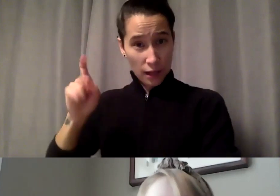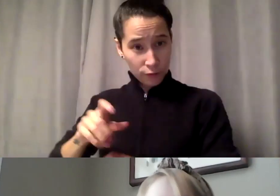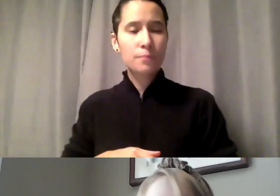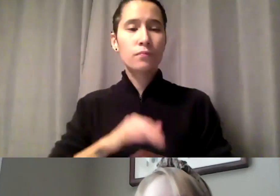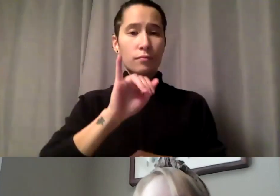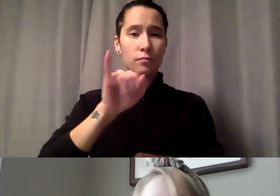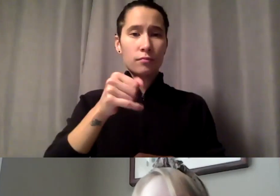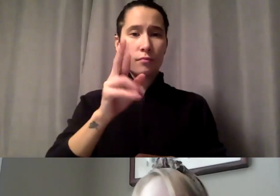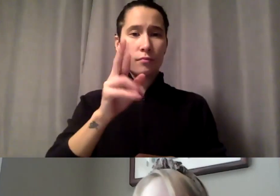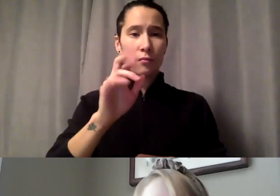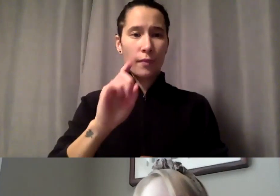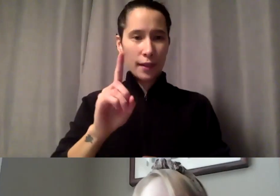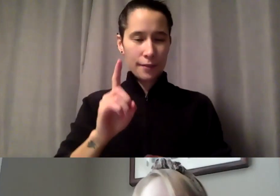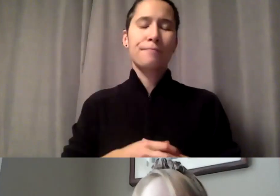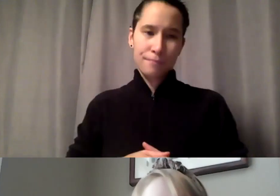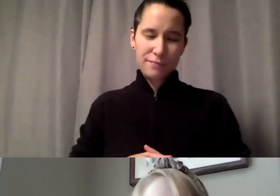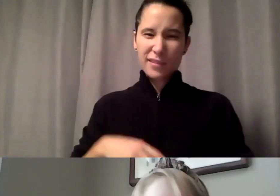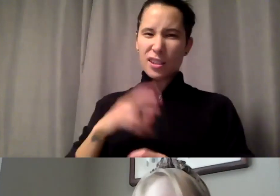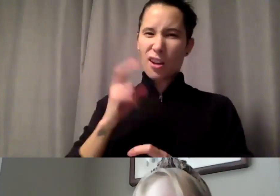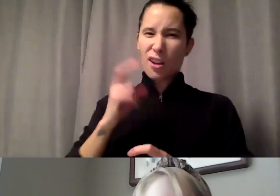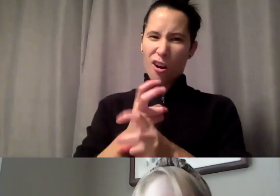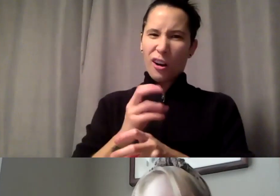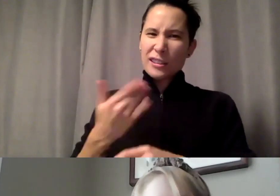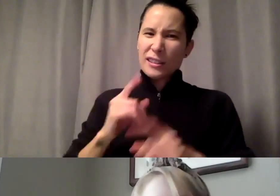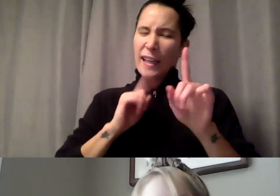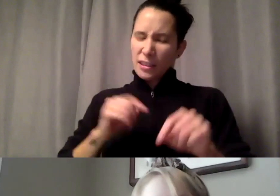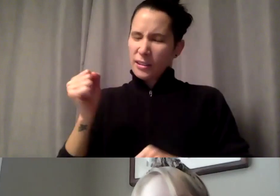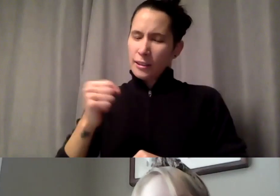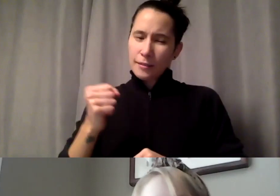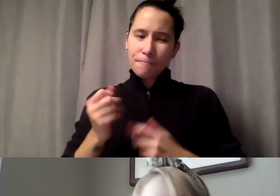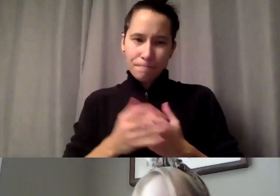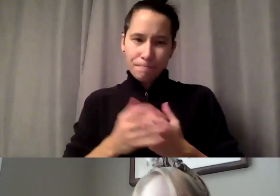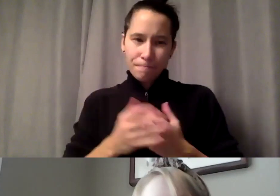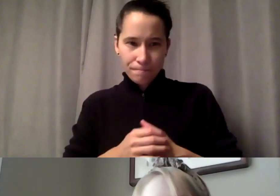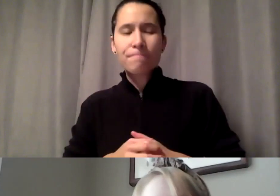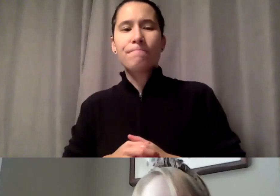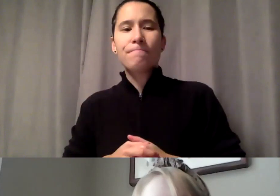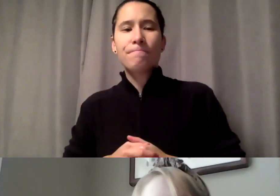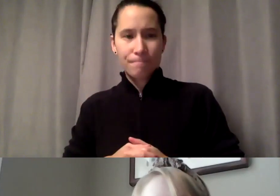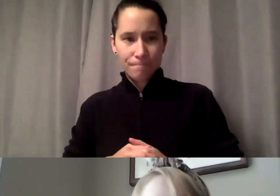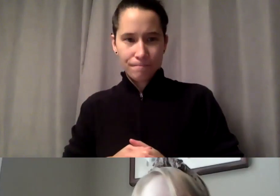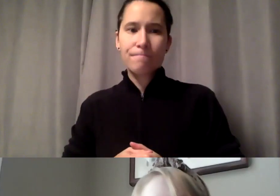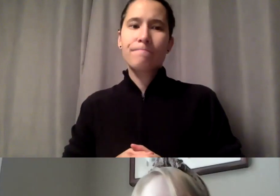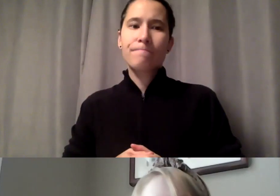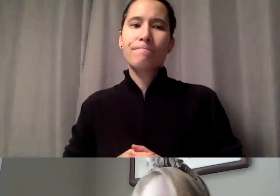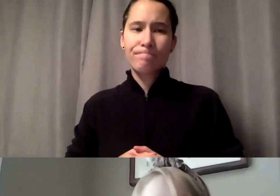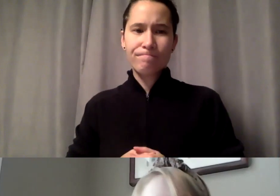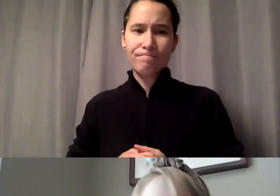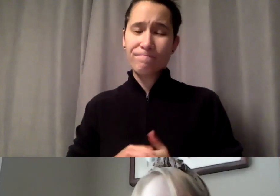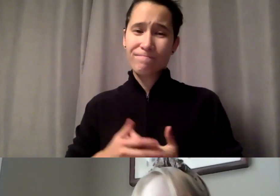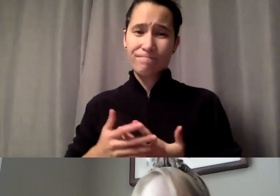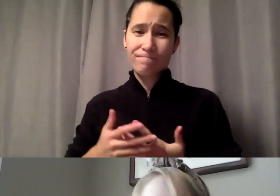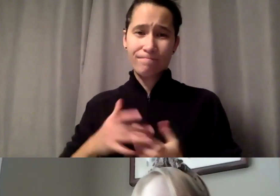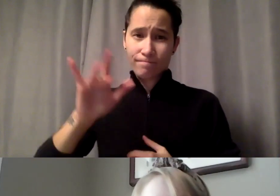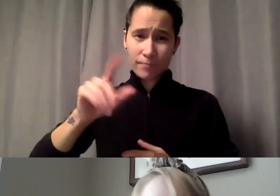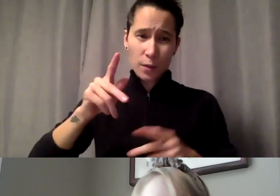This is one of the hardest ones to answer, and yeah, I feel for those people in that